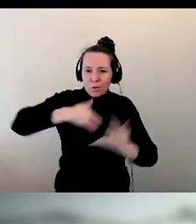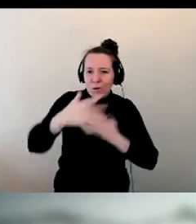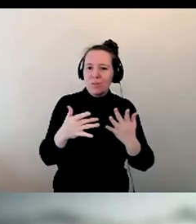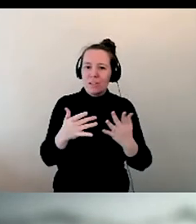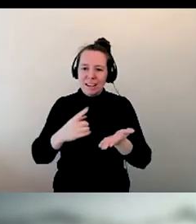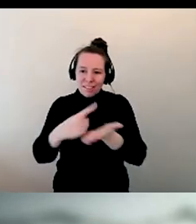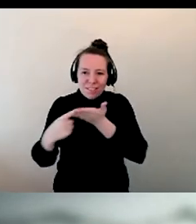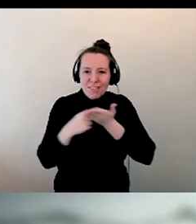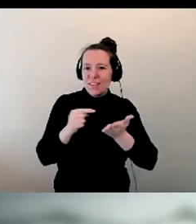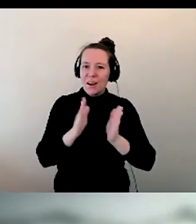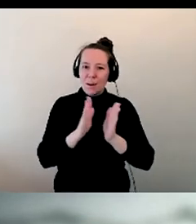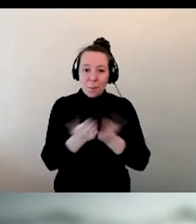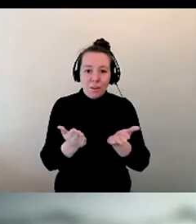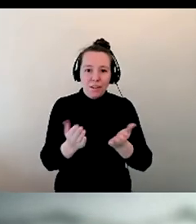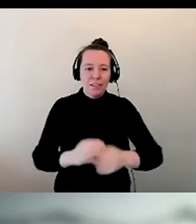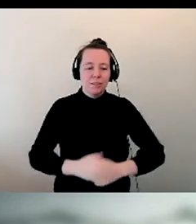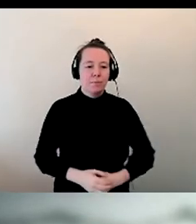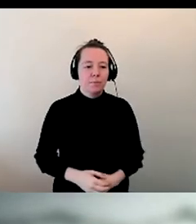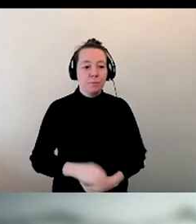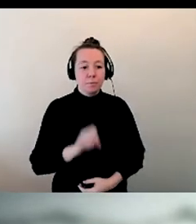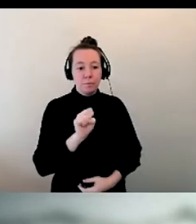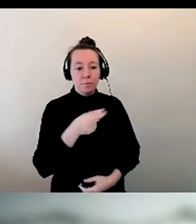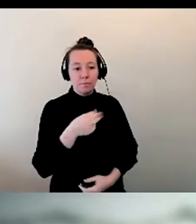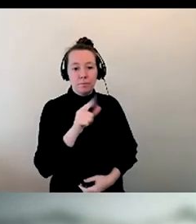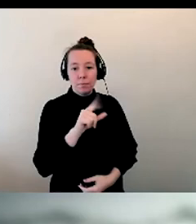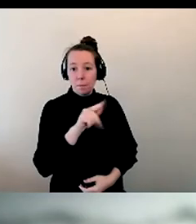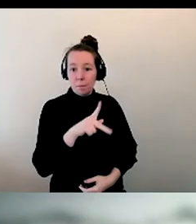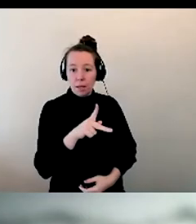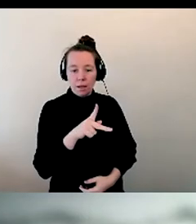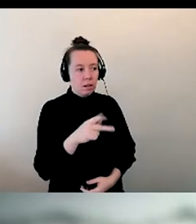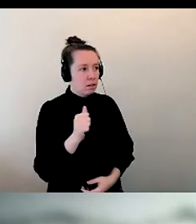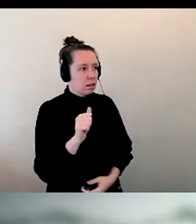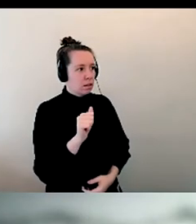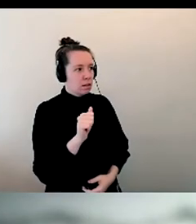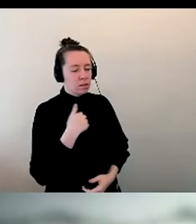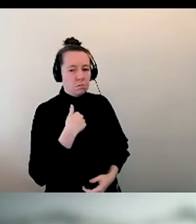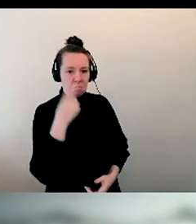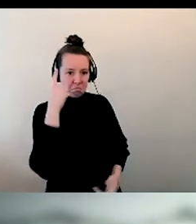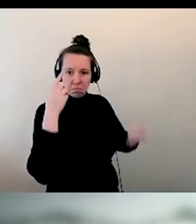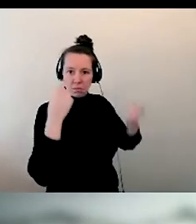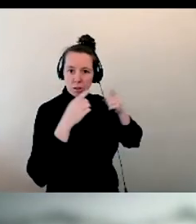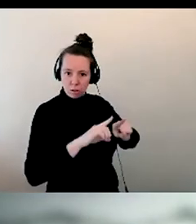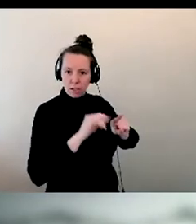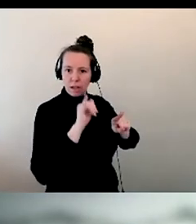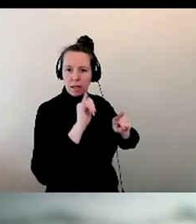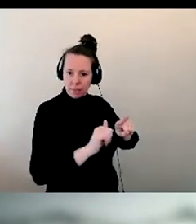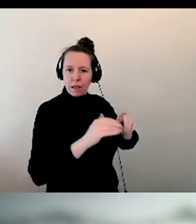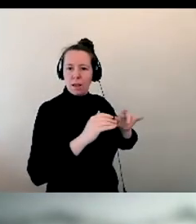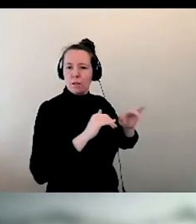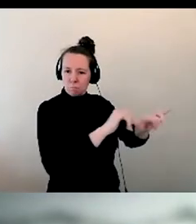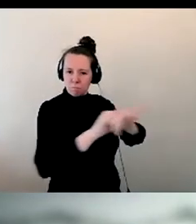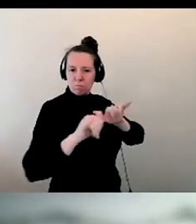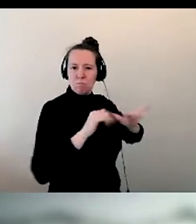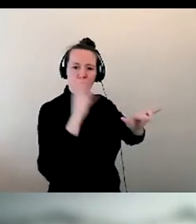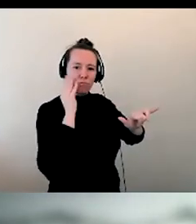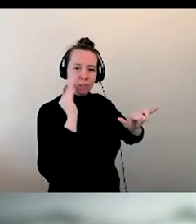in just in book publishing in general and books in general, it just connects us, and there really is this lovely sense of